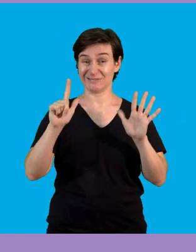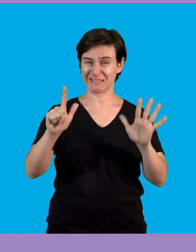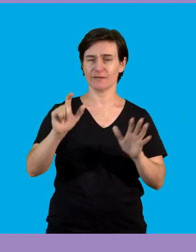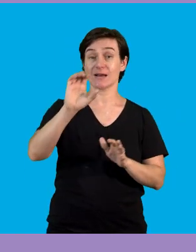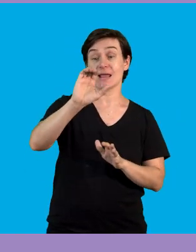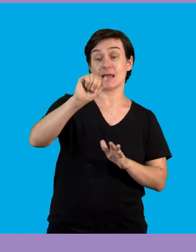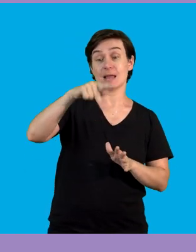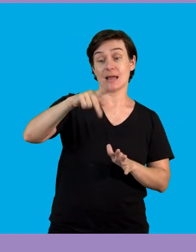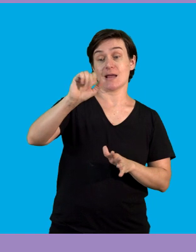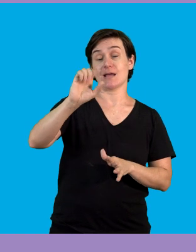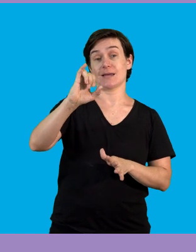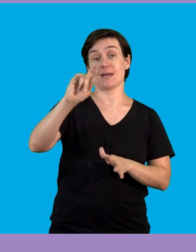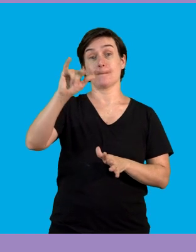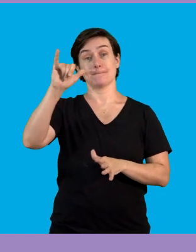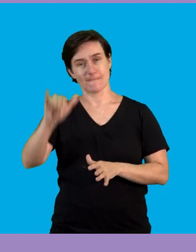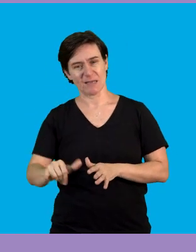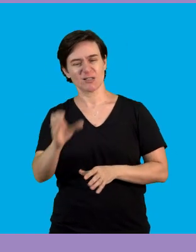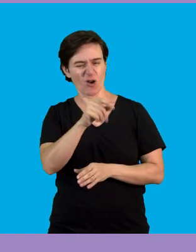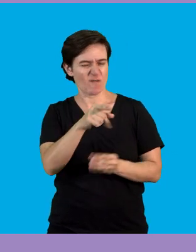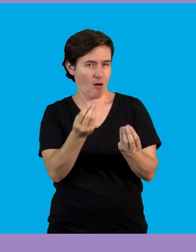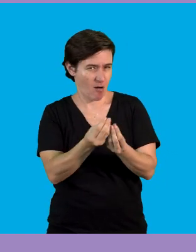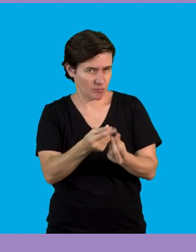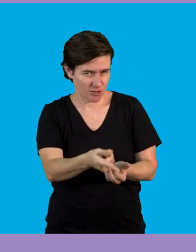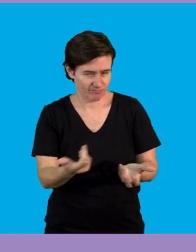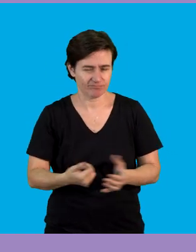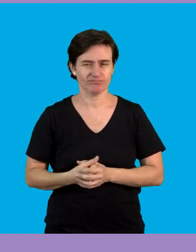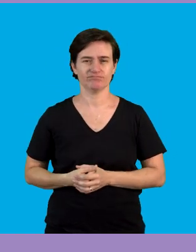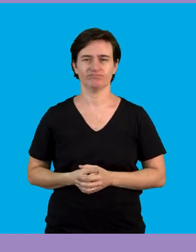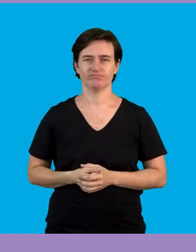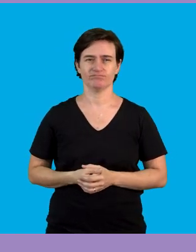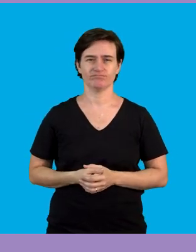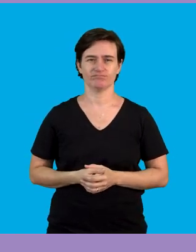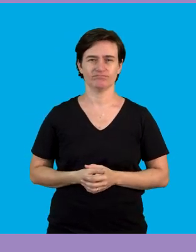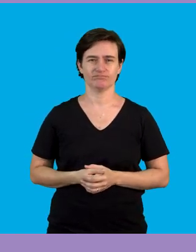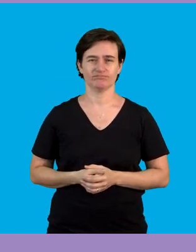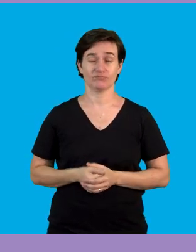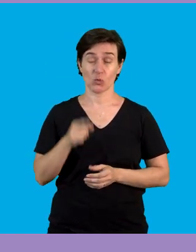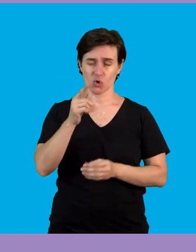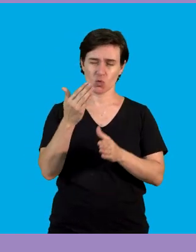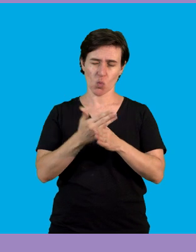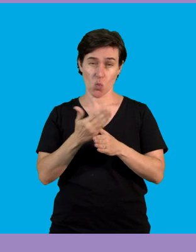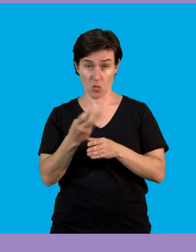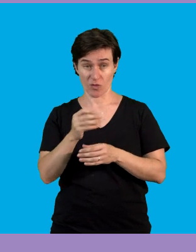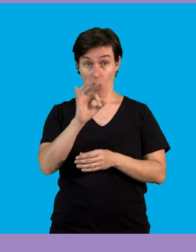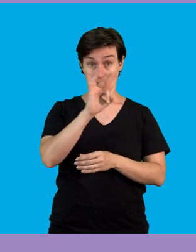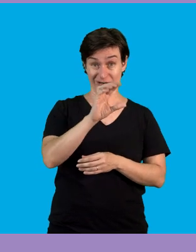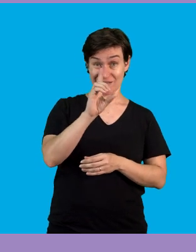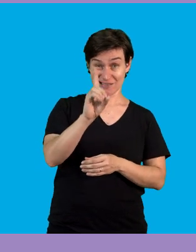the capacity of these objects. Now, when you are working with